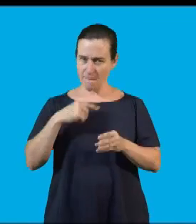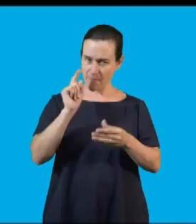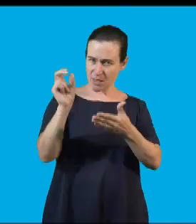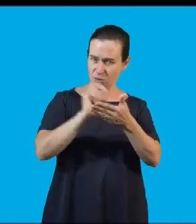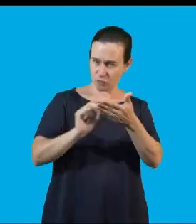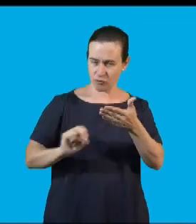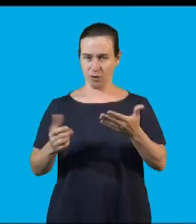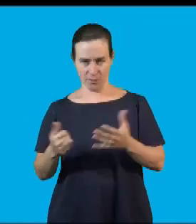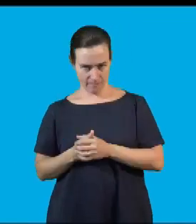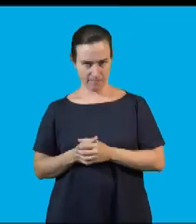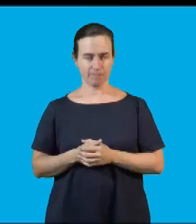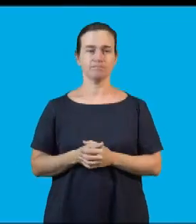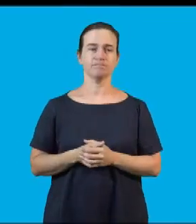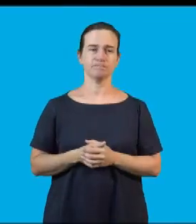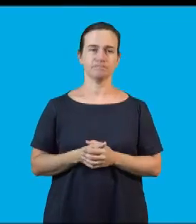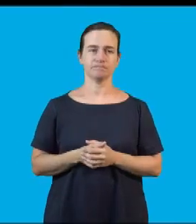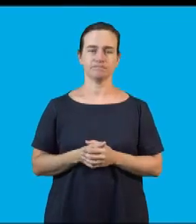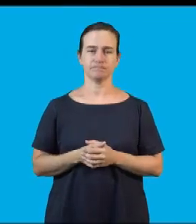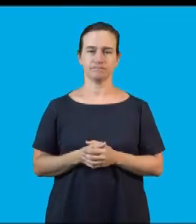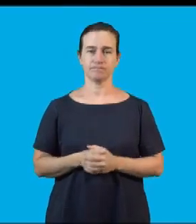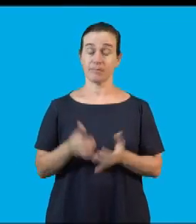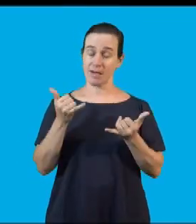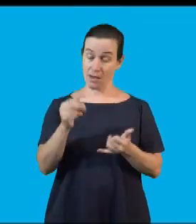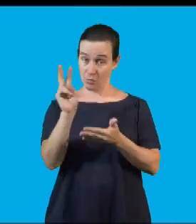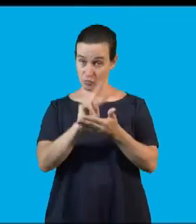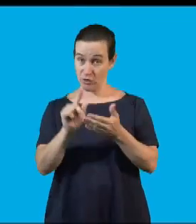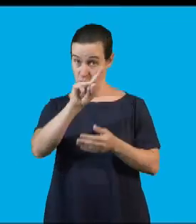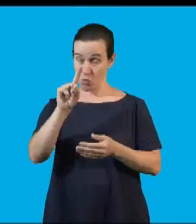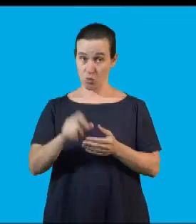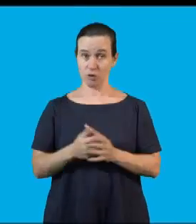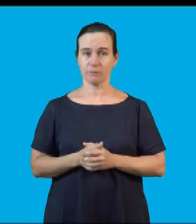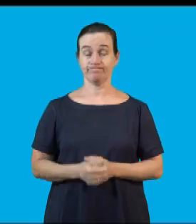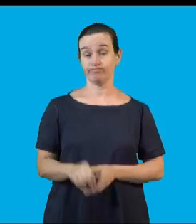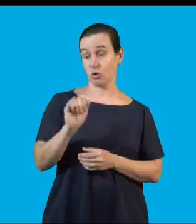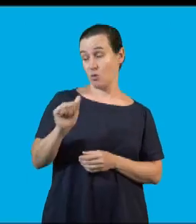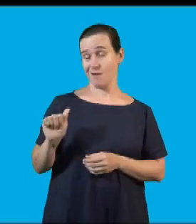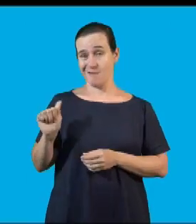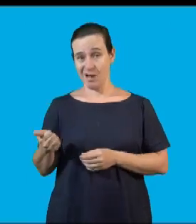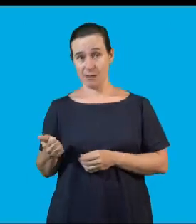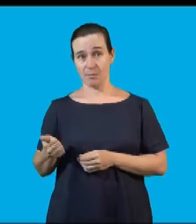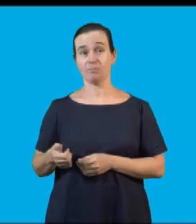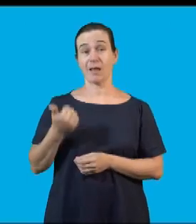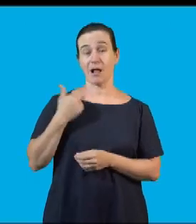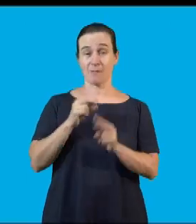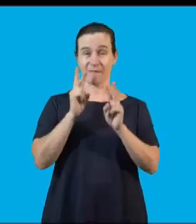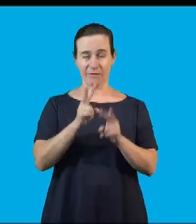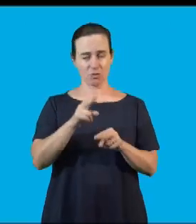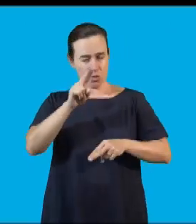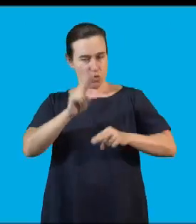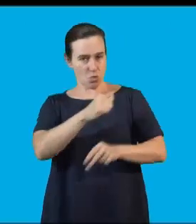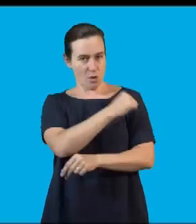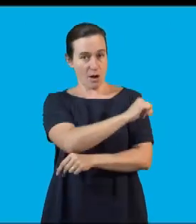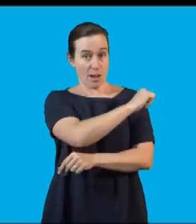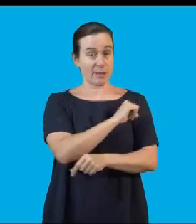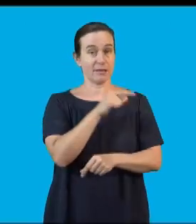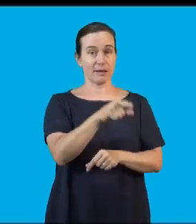and concise sentences. Now let's read the question. Your neighbor needs to visit a